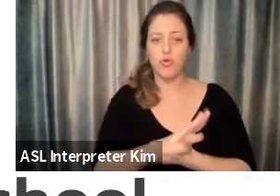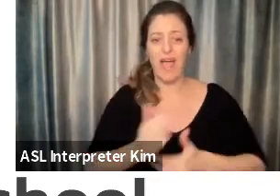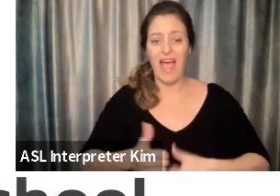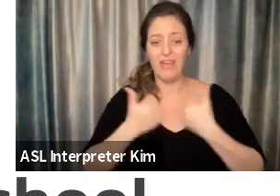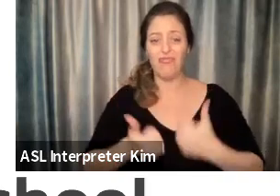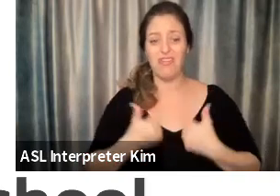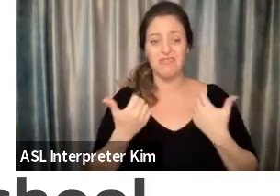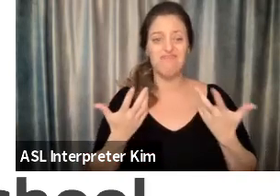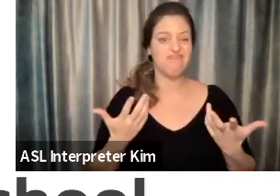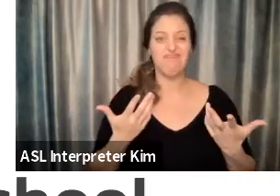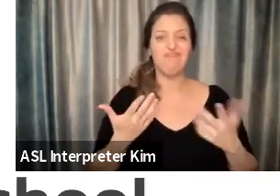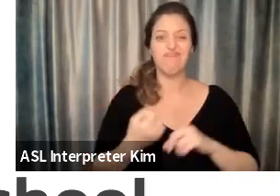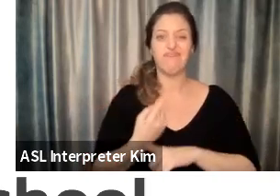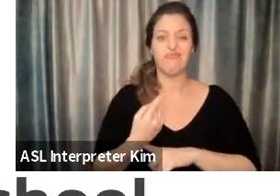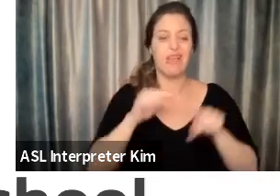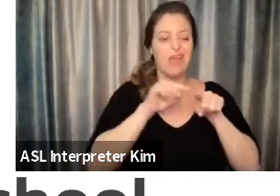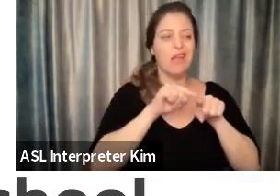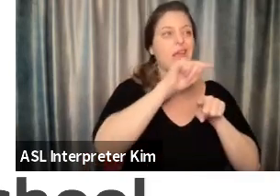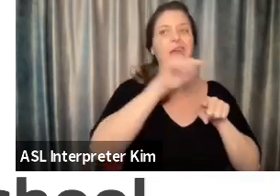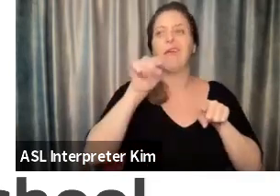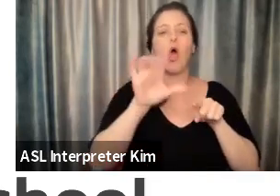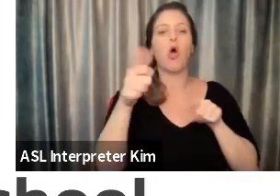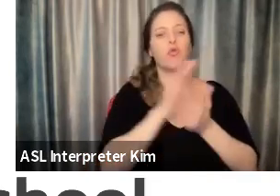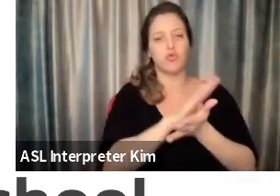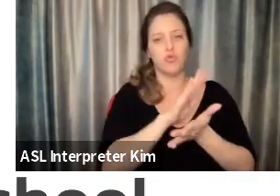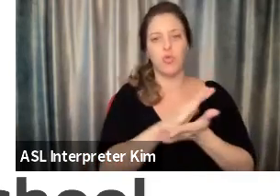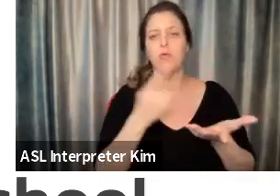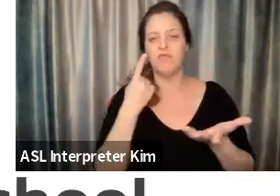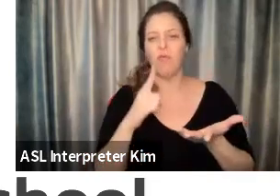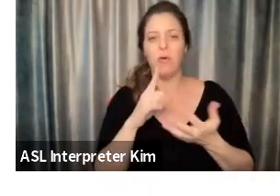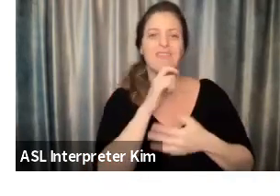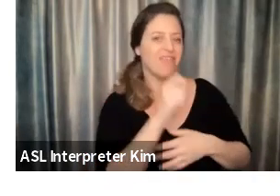Stroud, Rio Tierra, and then Grant. That's just an example.